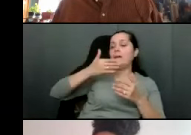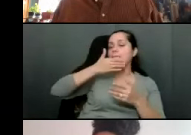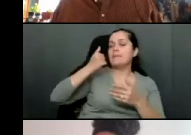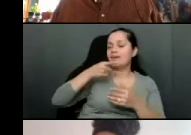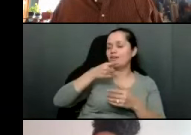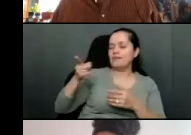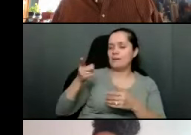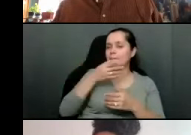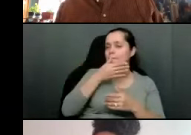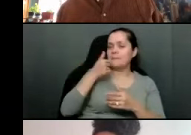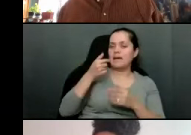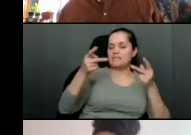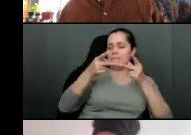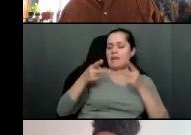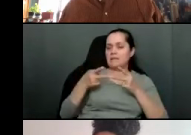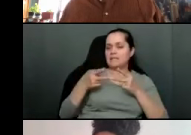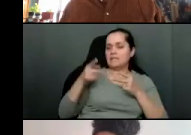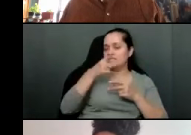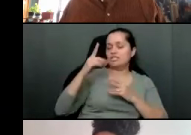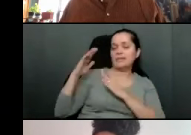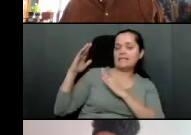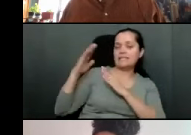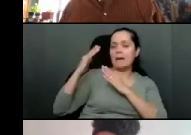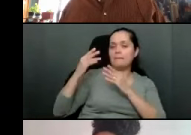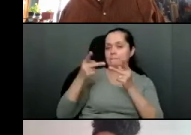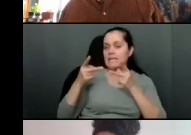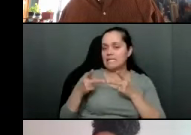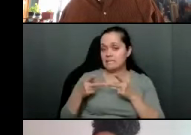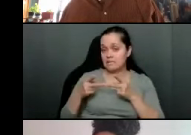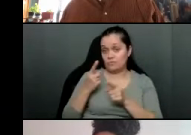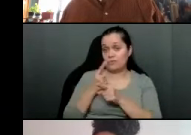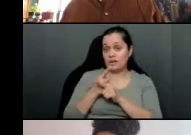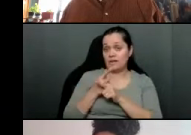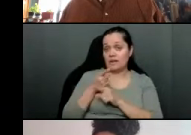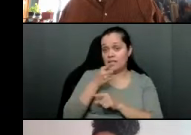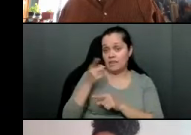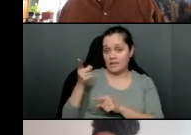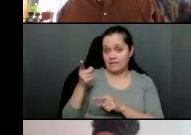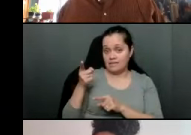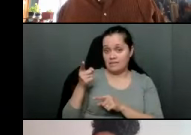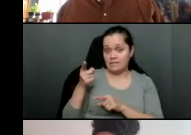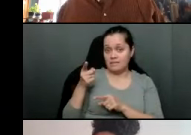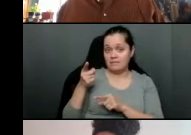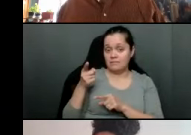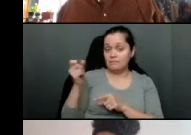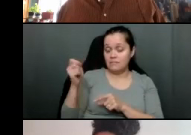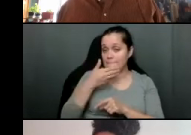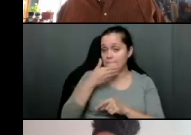the best places. These are the top places. These are, yeah,